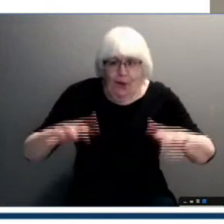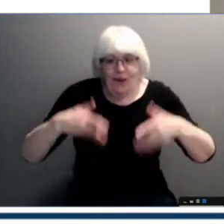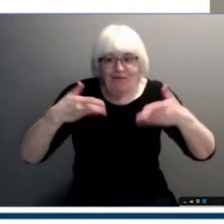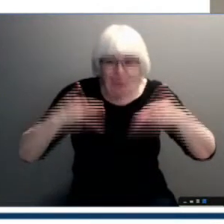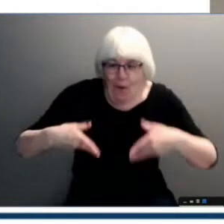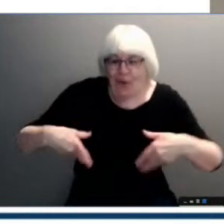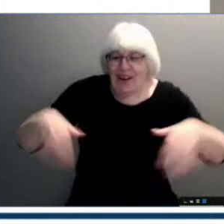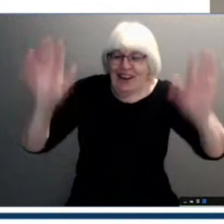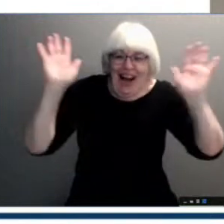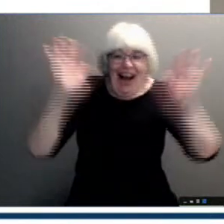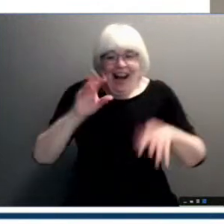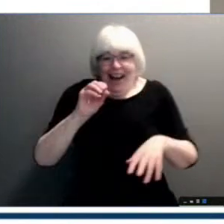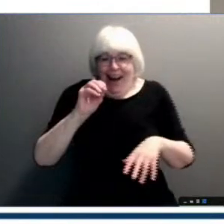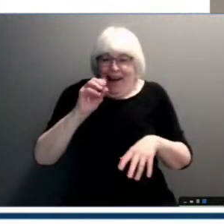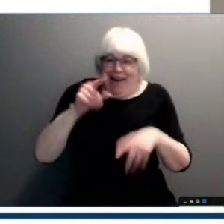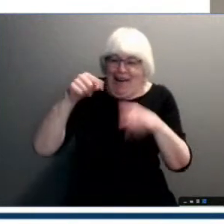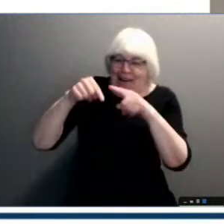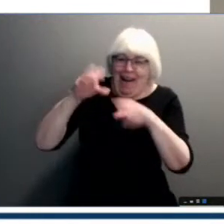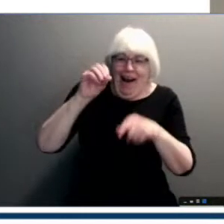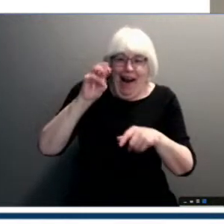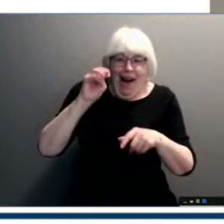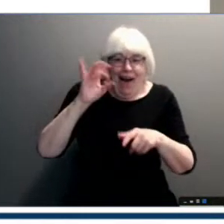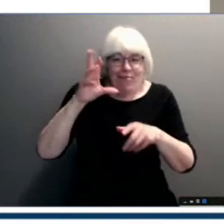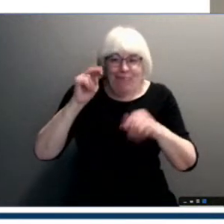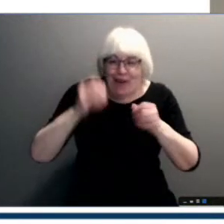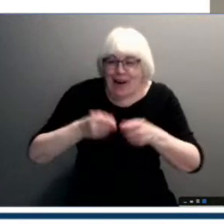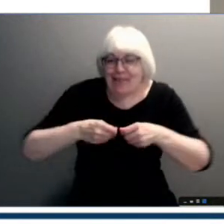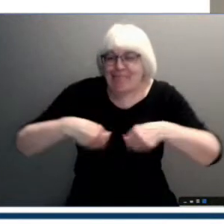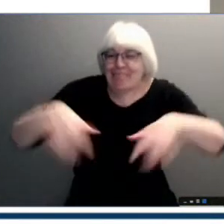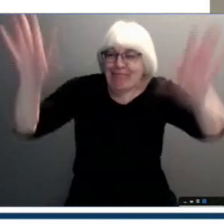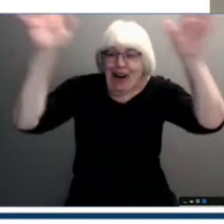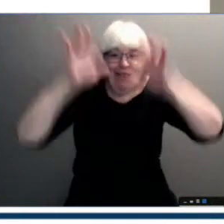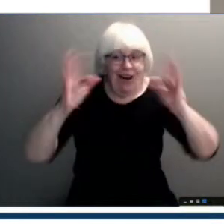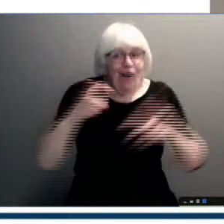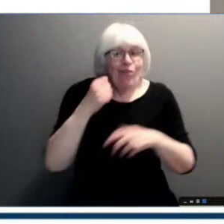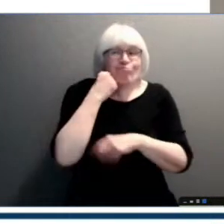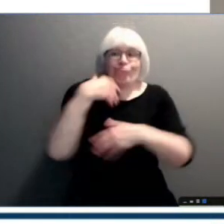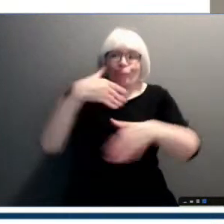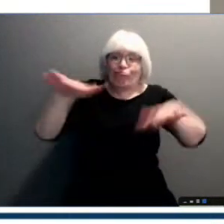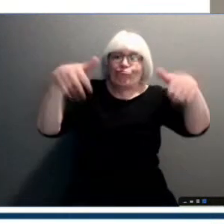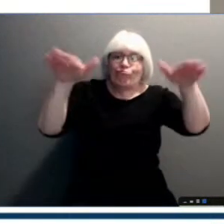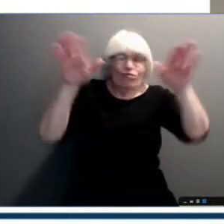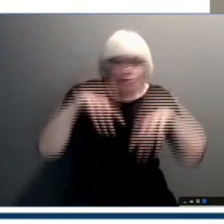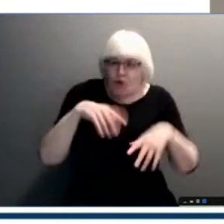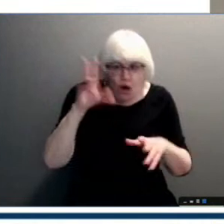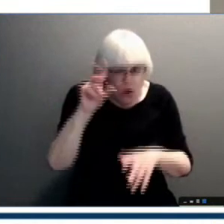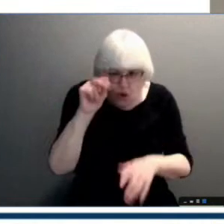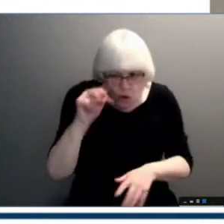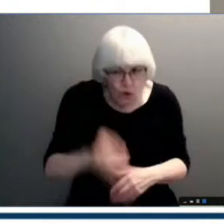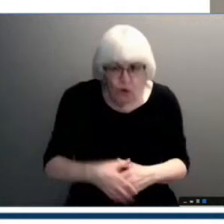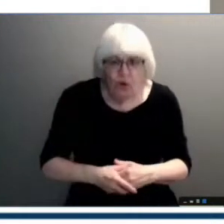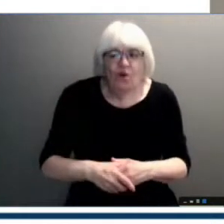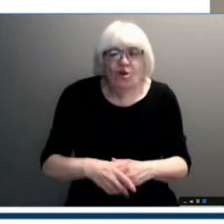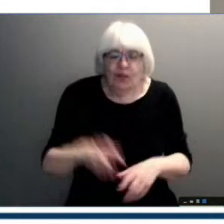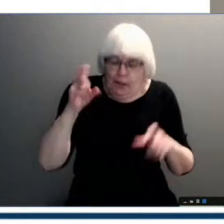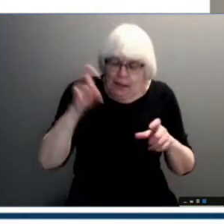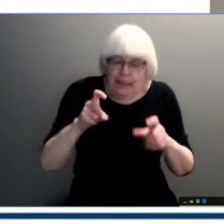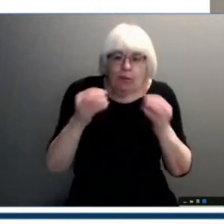uncertainties. And that's why we continue to watch very carefully where we're at in terms of the whole goal of doing this is